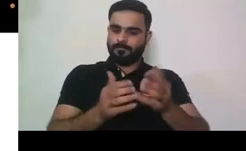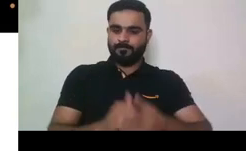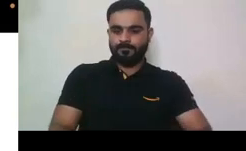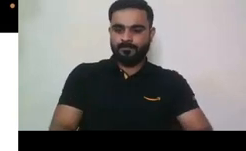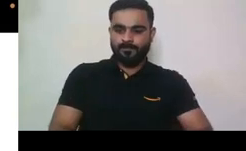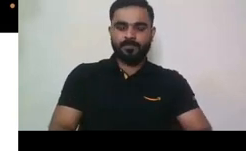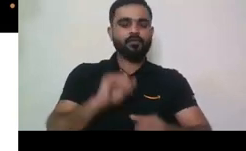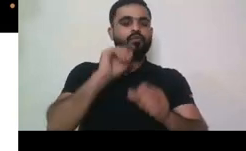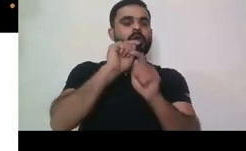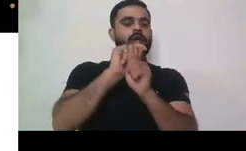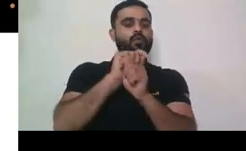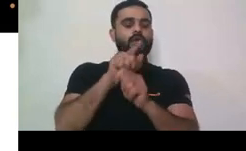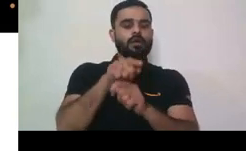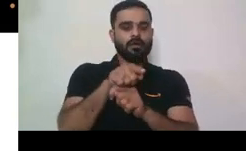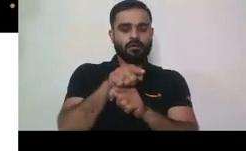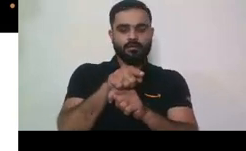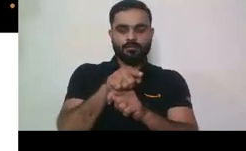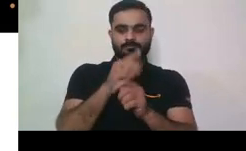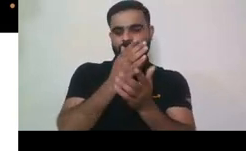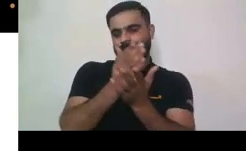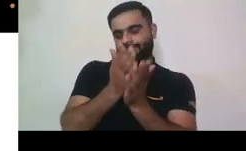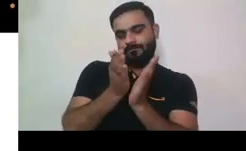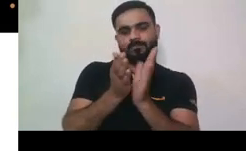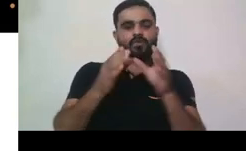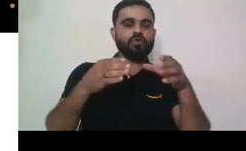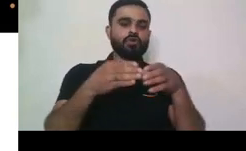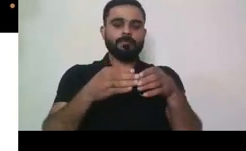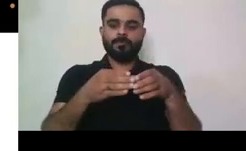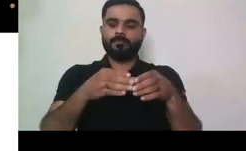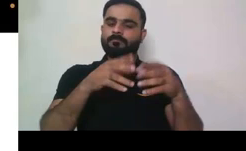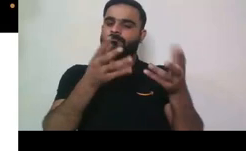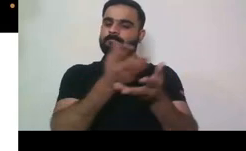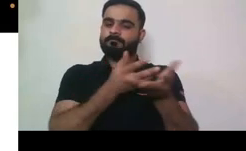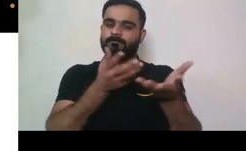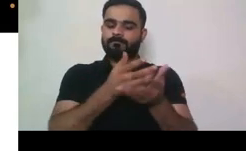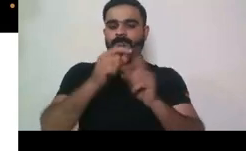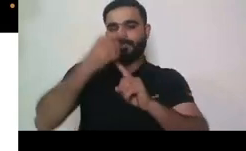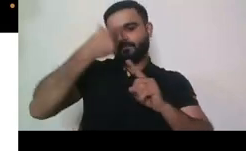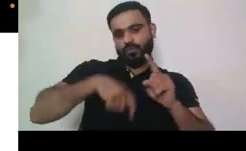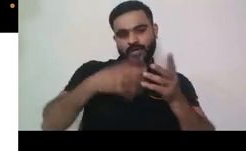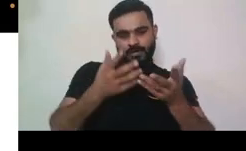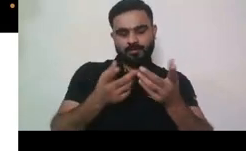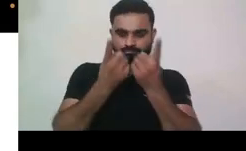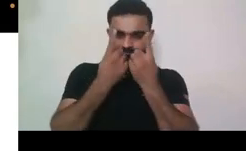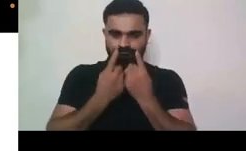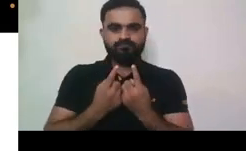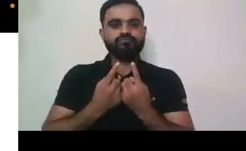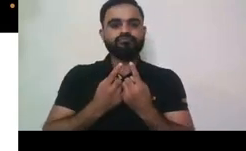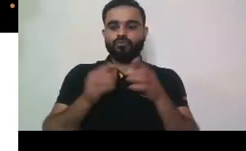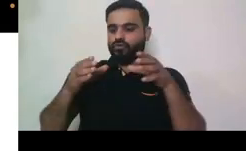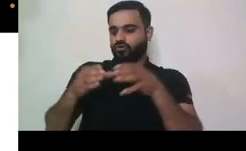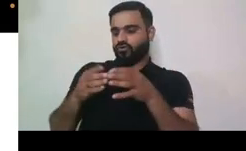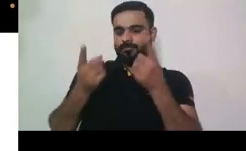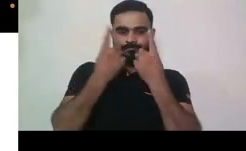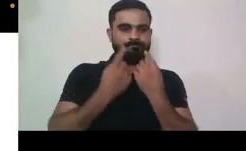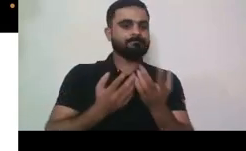Your task is to categorize these groups, these statements into individual evaluation as well as group